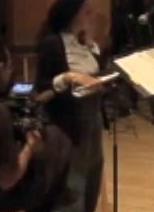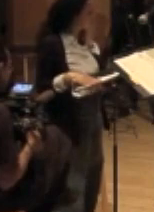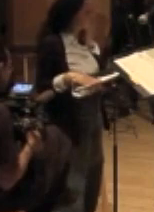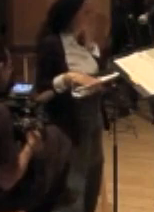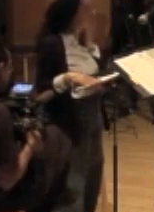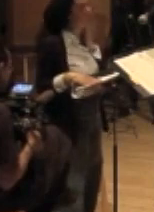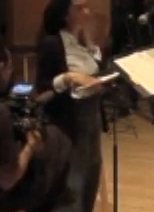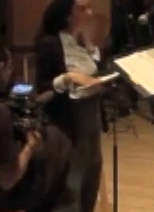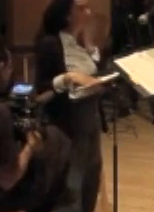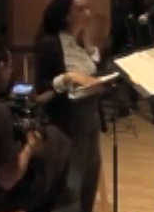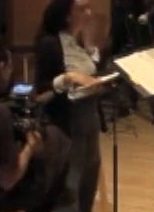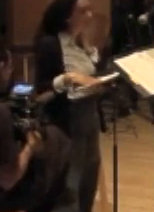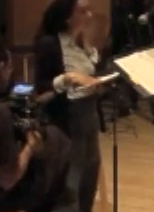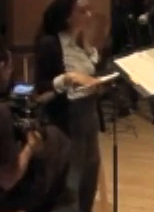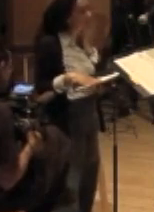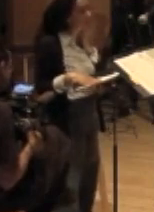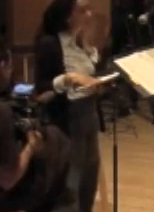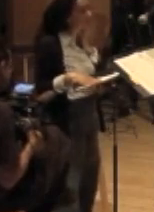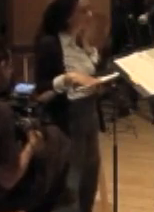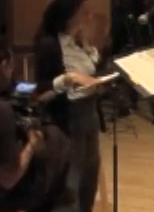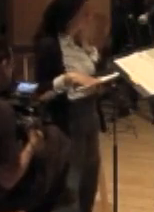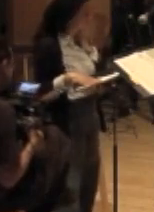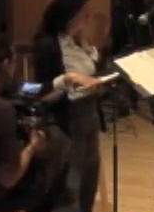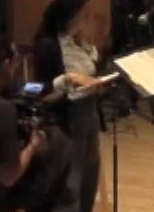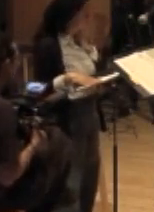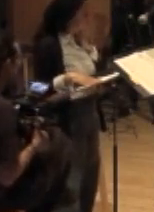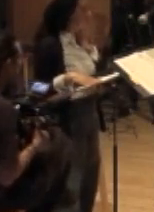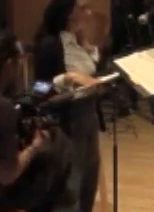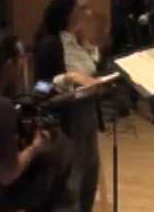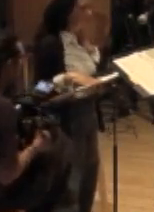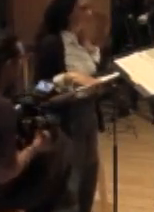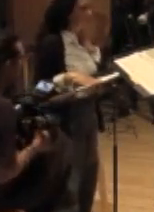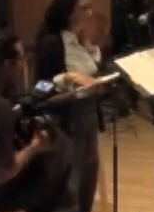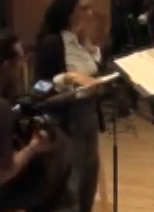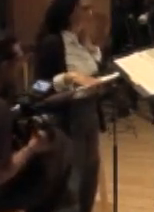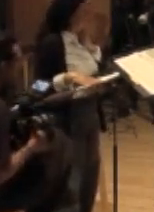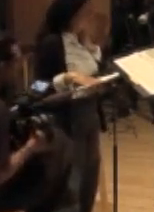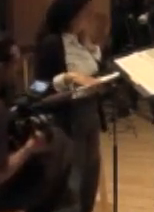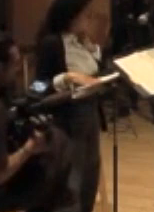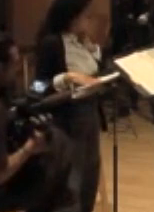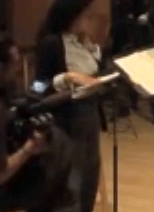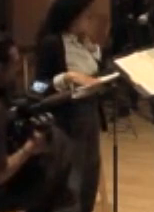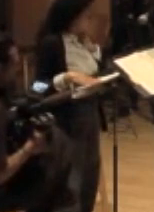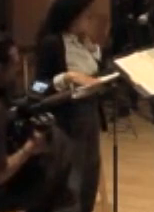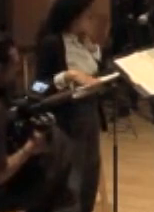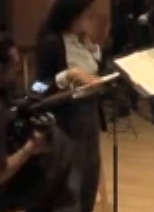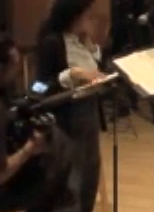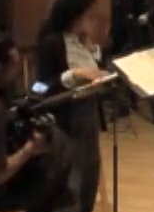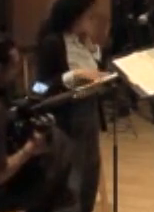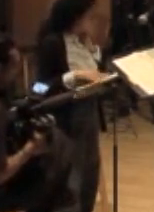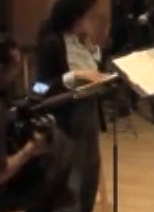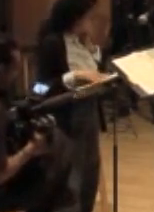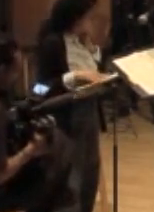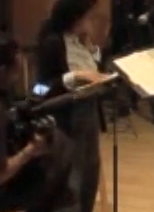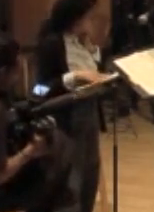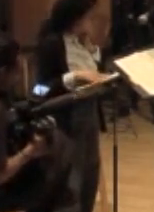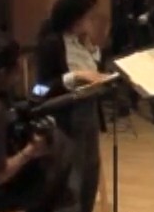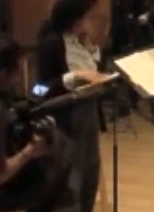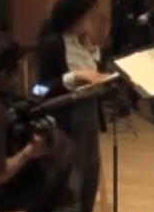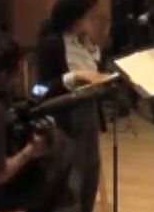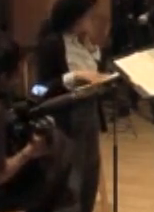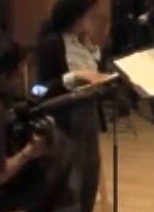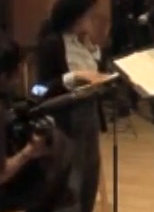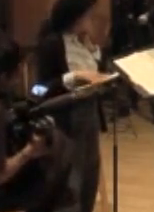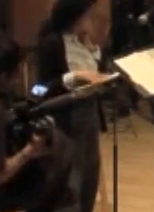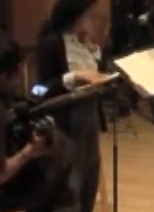well you could at least wear a life jacket no whoa no way come on I might as